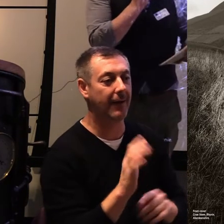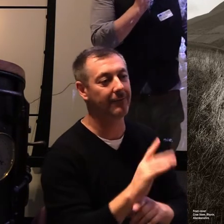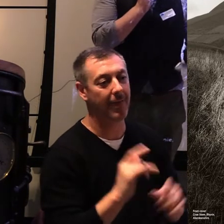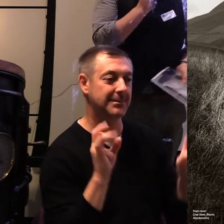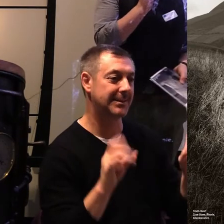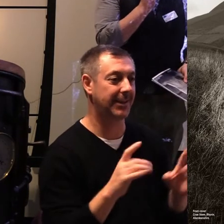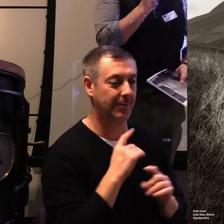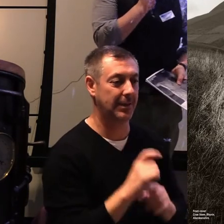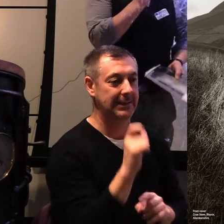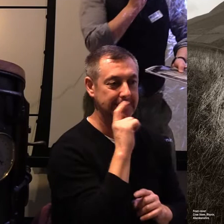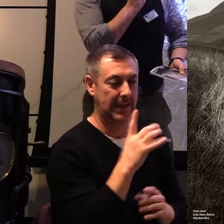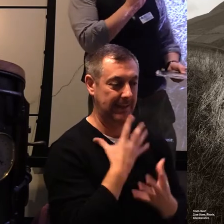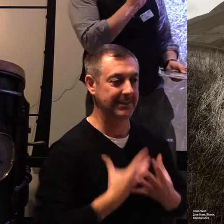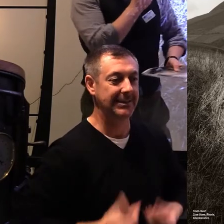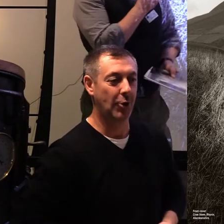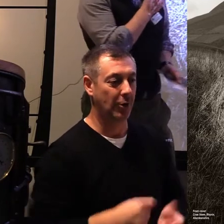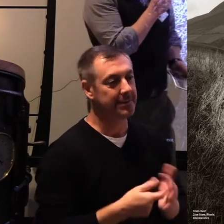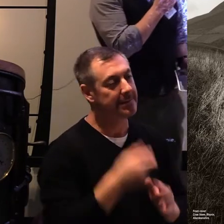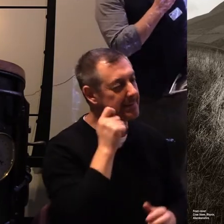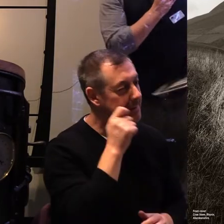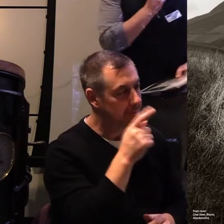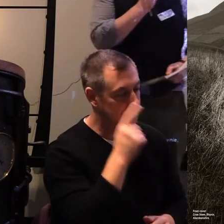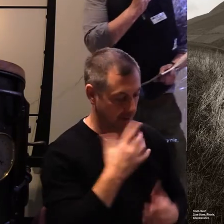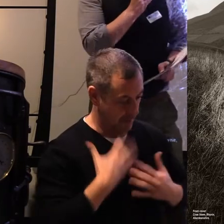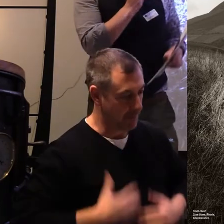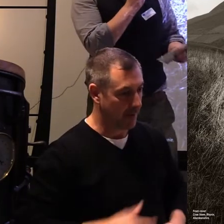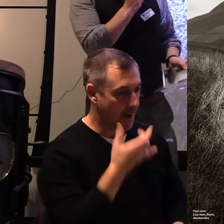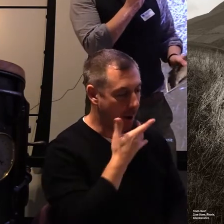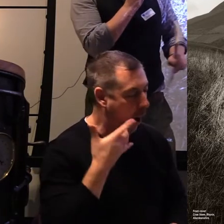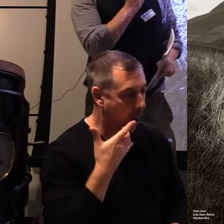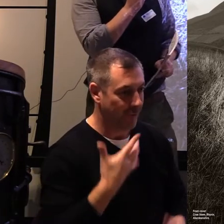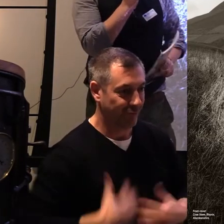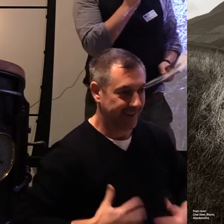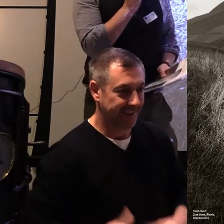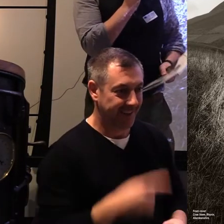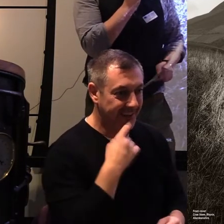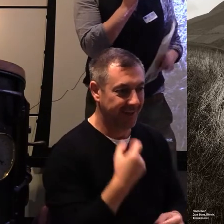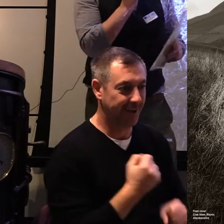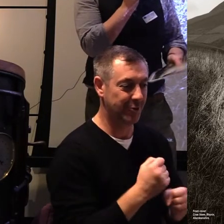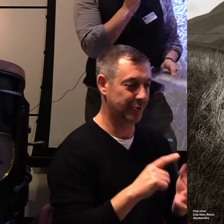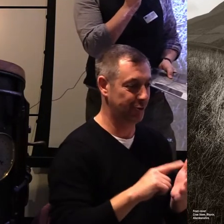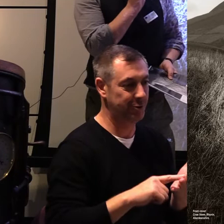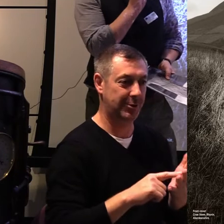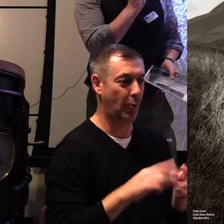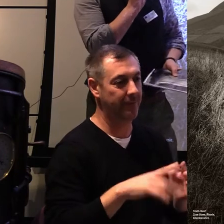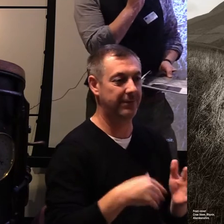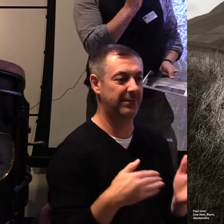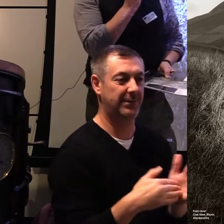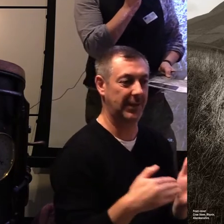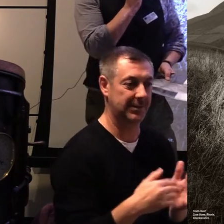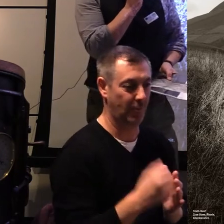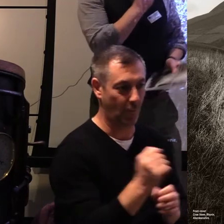10 detox tips to get that body, sight, heart ready. And of course, plane, table, topo or geo-fizz, what your favourite survey method